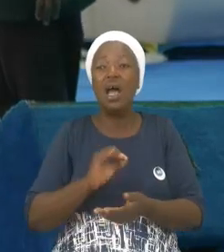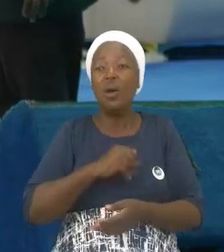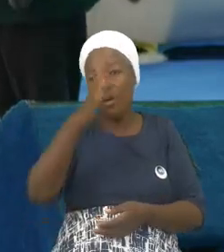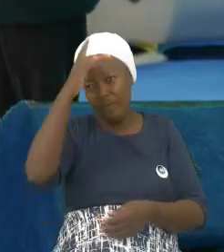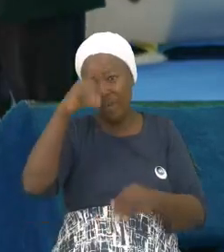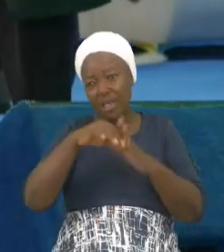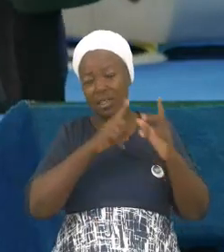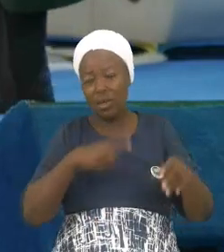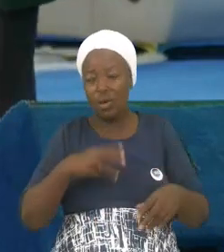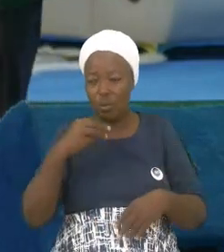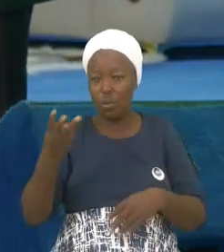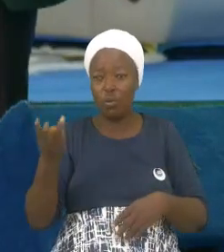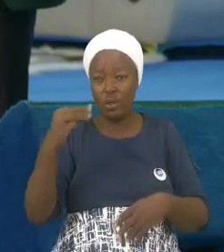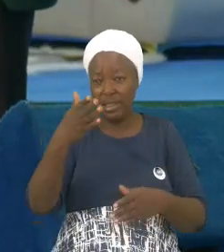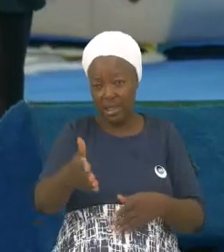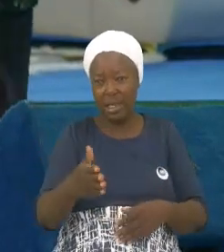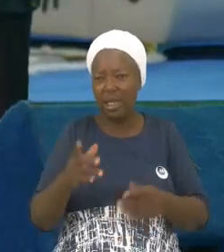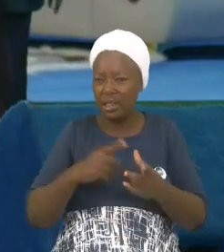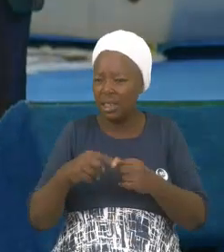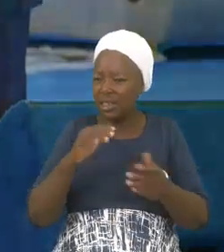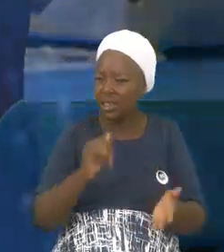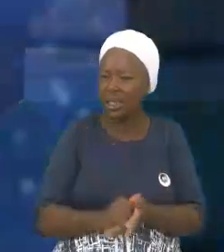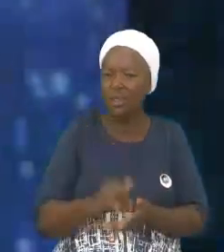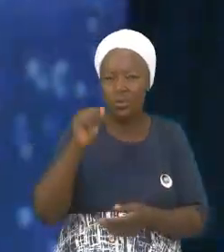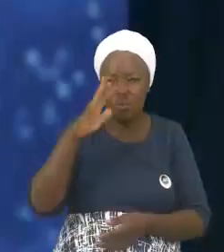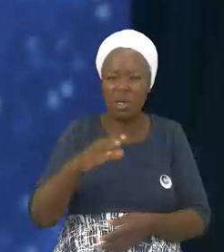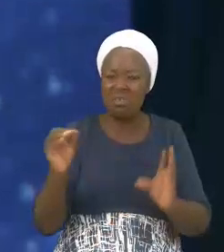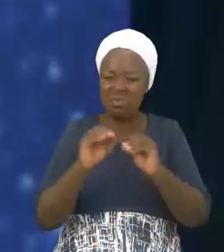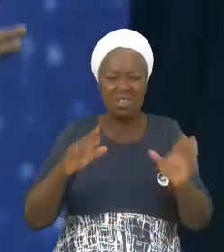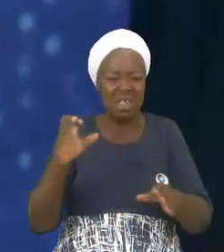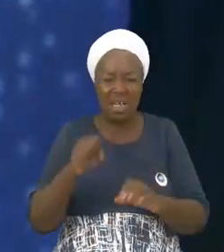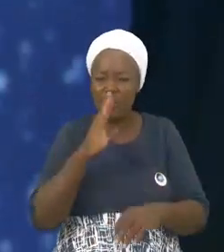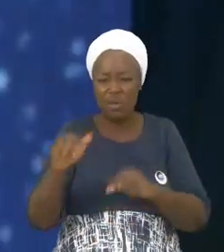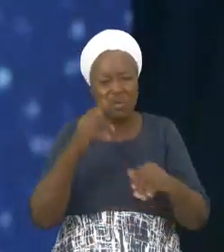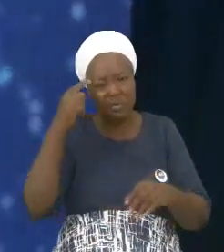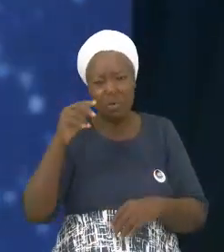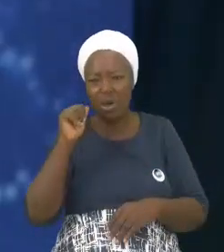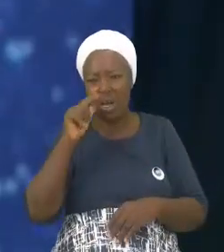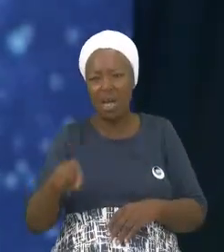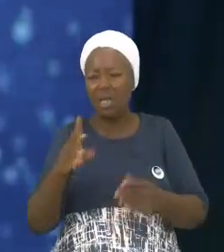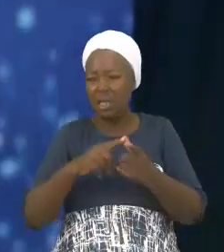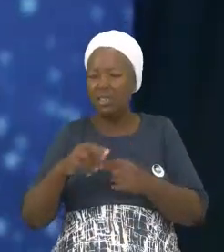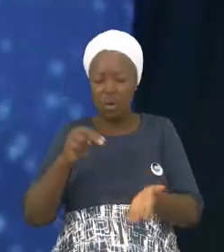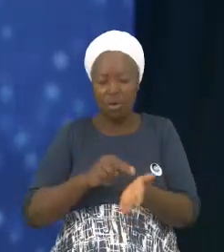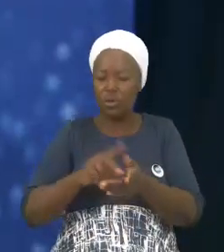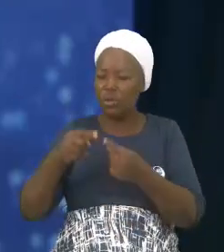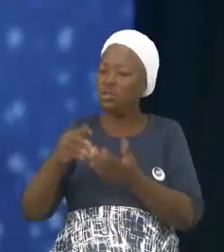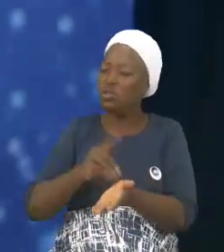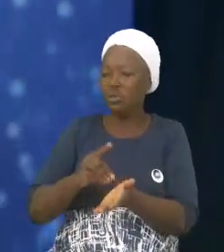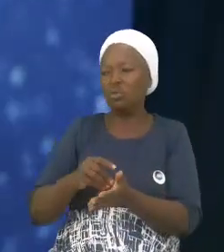woman, Korean woman, nothing could be done for her. And so the nurse went to the doctor and said,